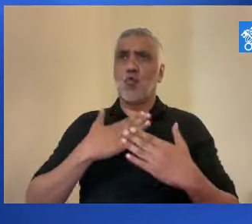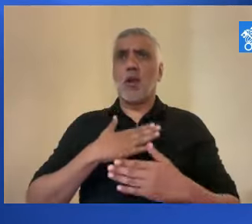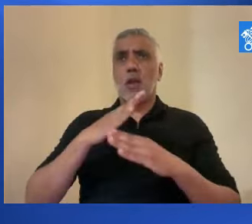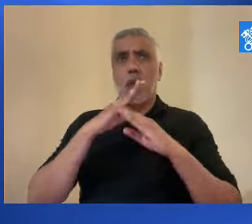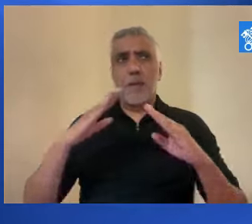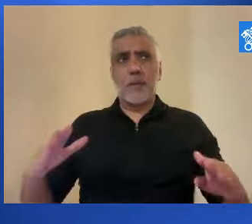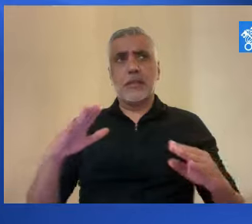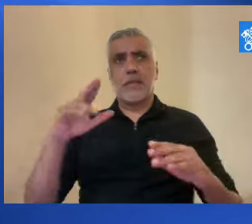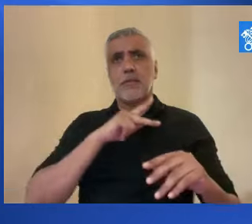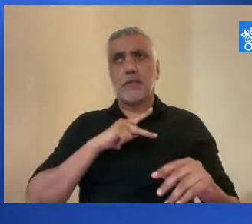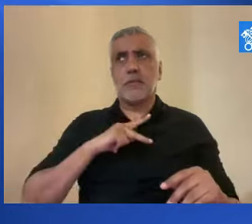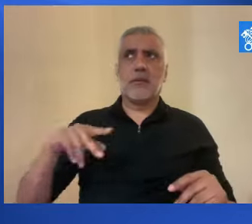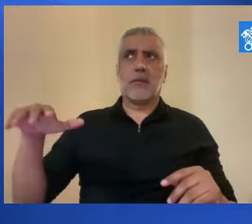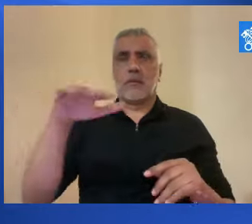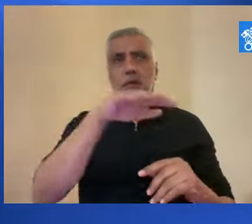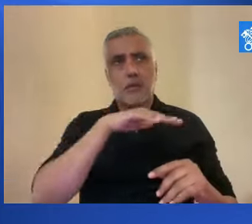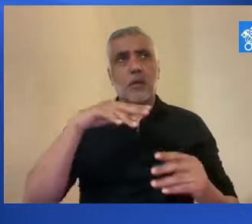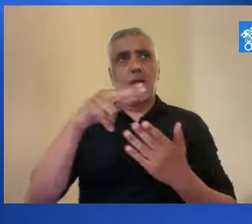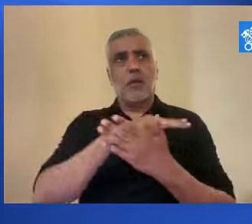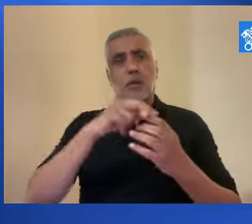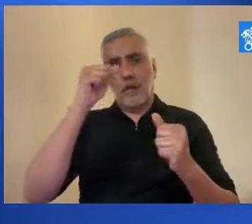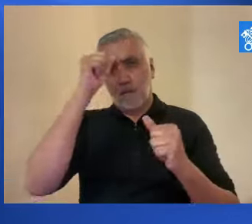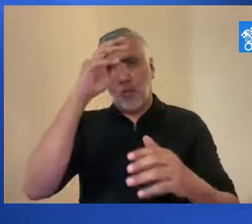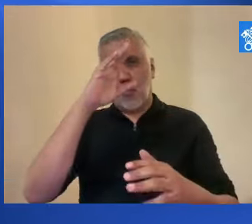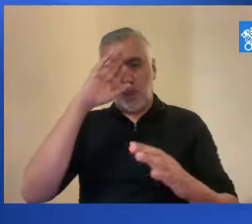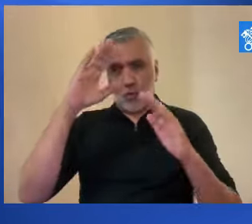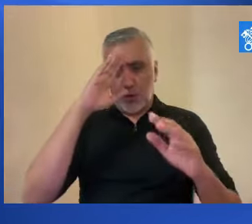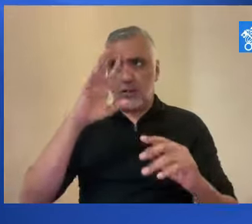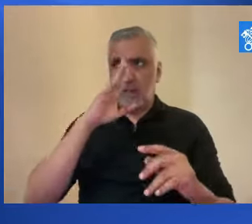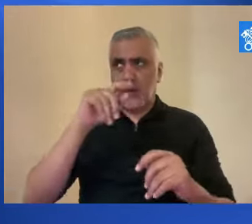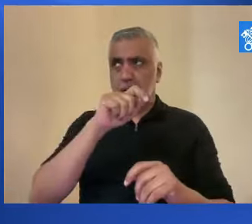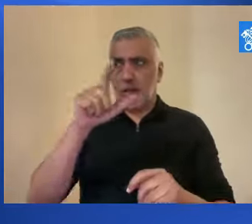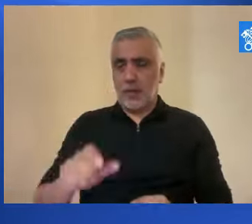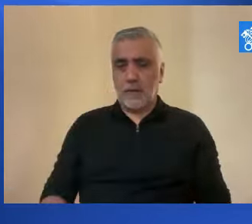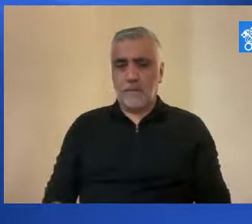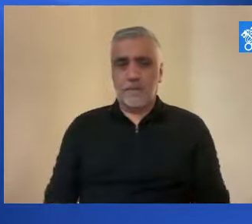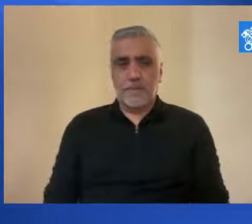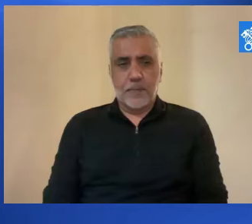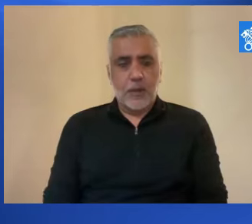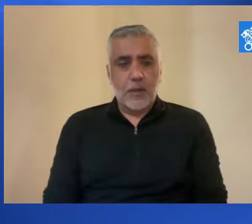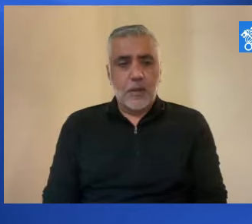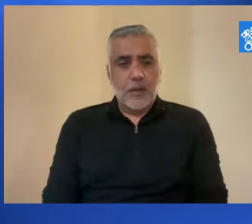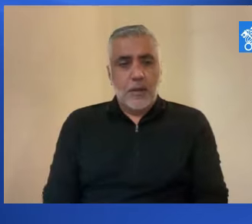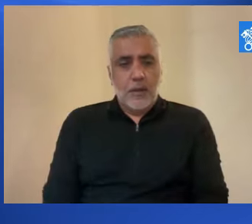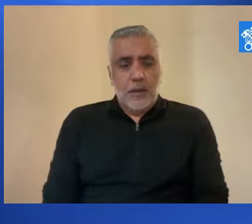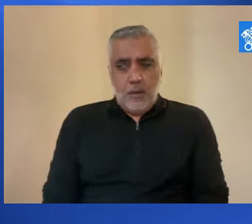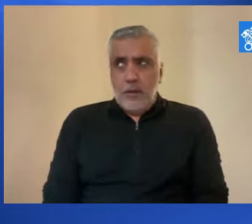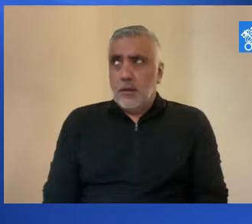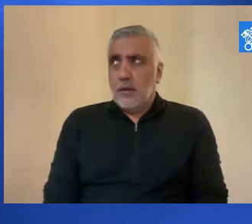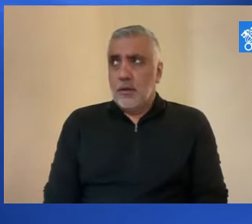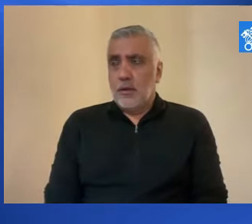greet us in Italian. Do il benvenuto a tutti i pellegrini di lingua inglese presenti all'odierna